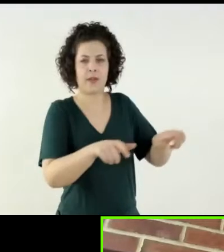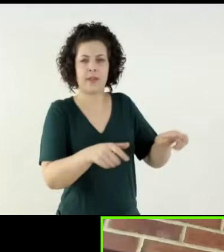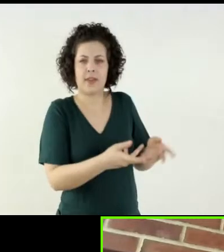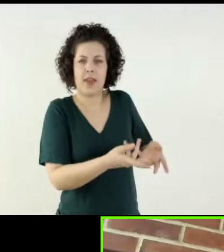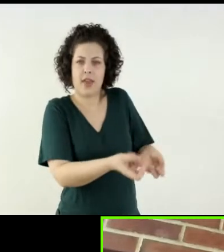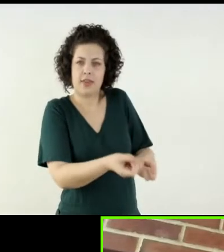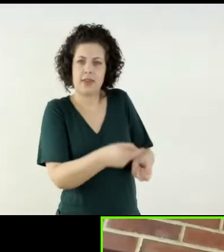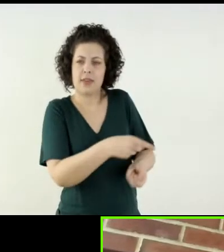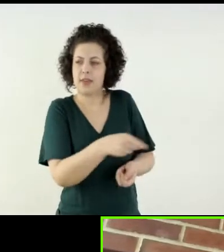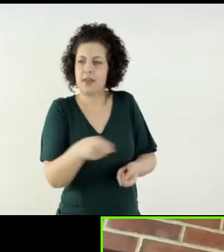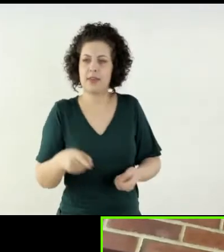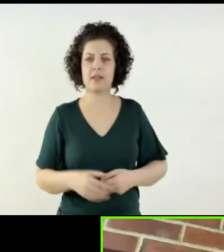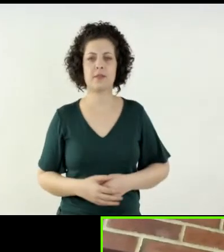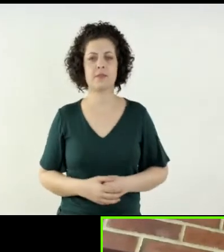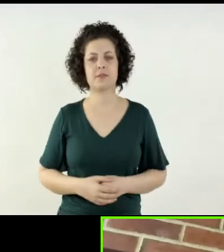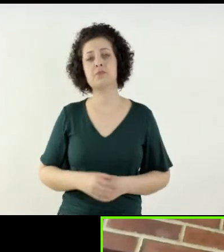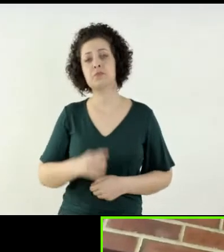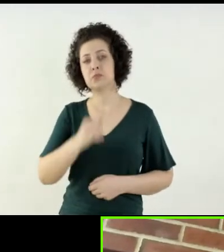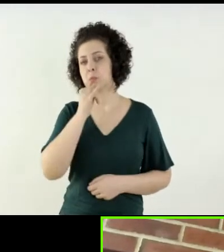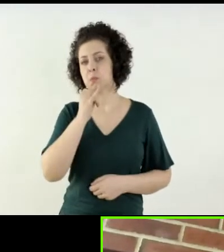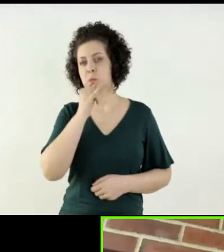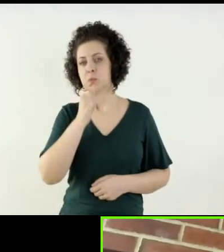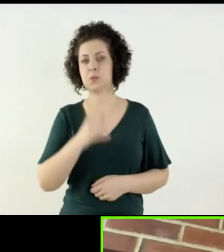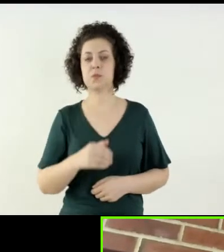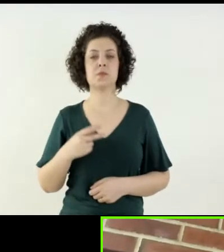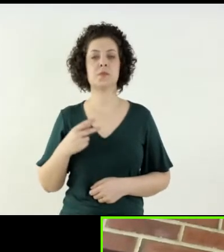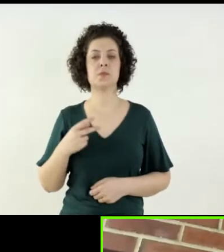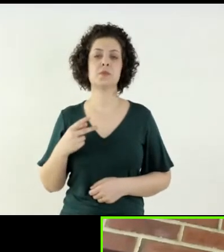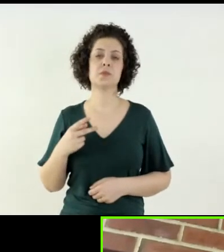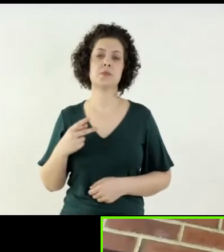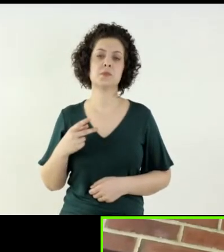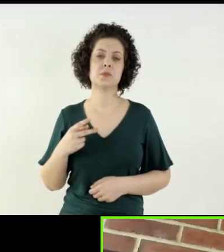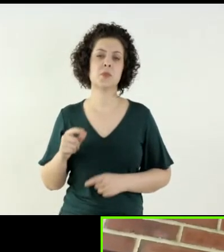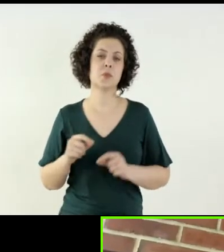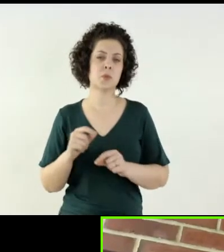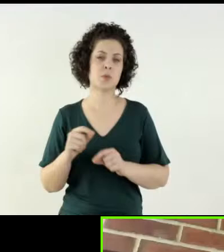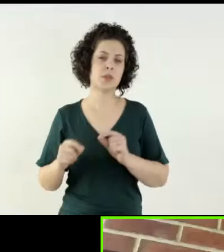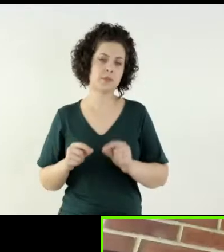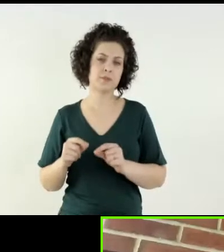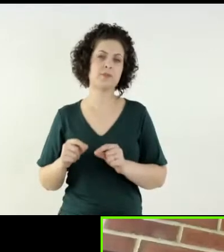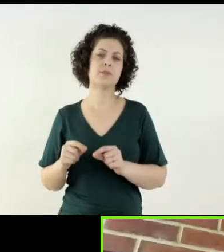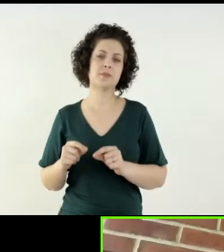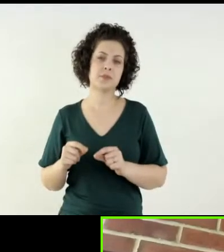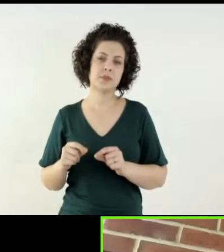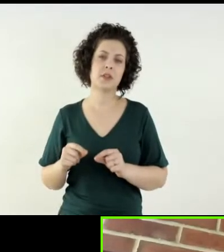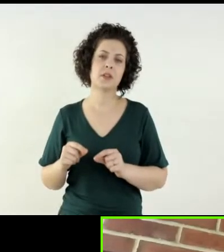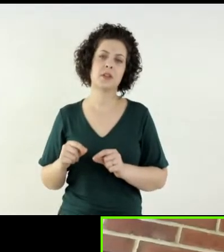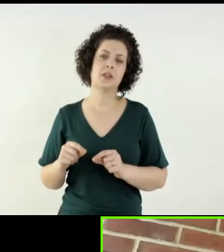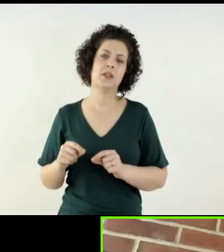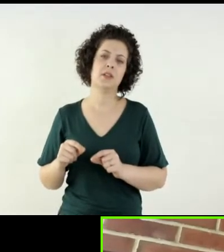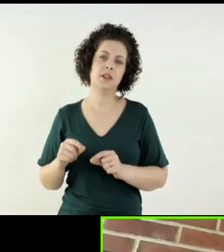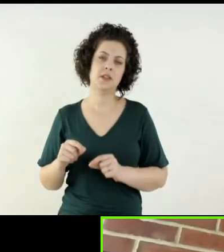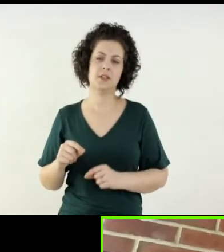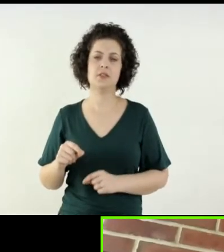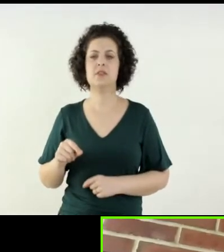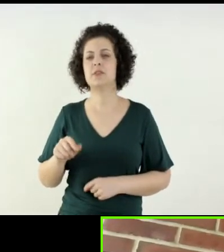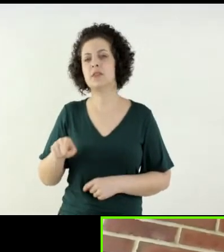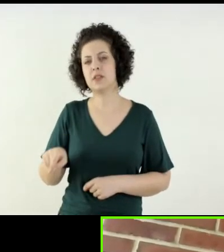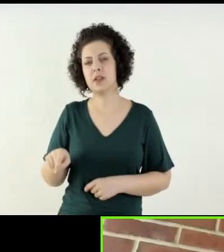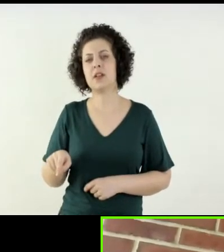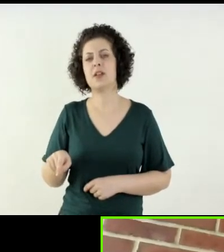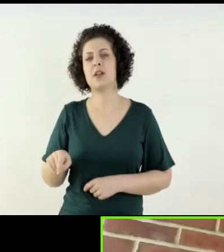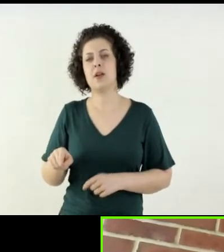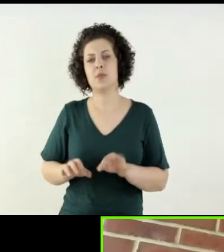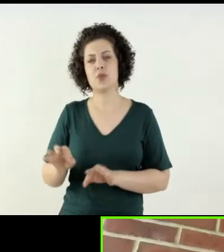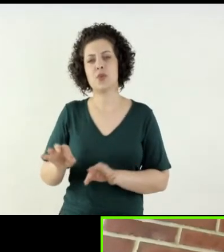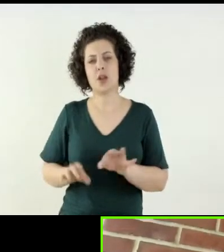installation, that was a project that was for everybody, but it was for everybody and informed by everybody in very different ways. So for